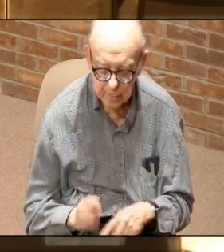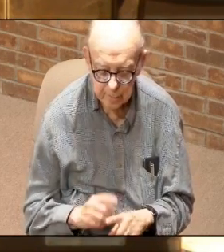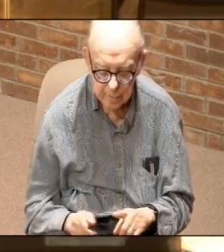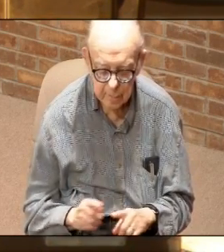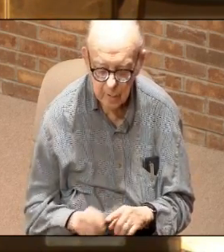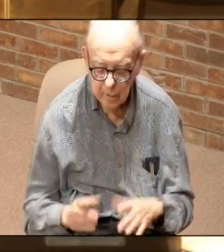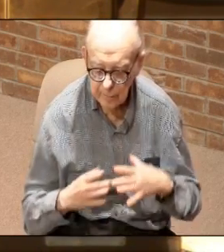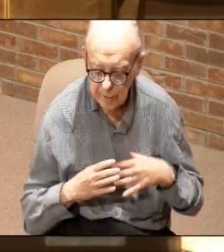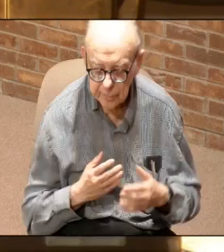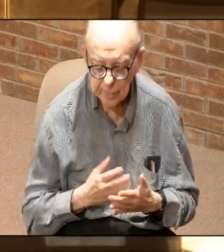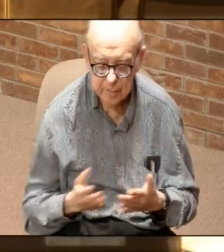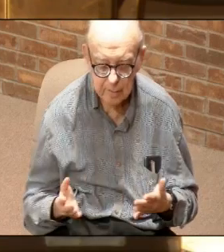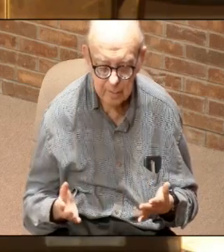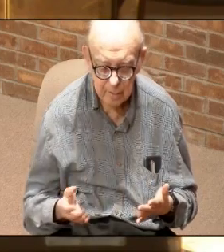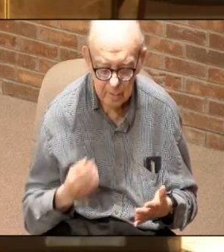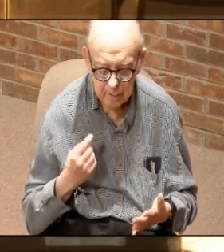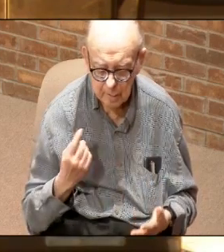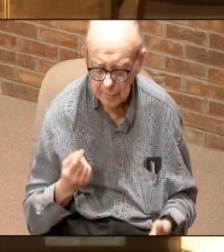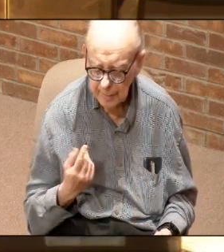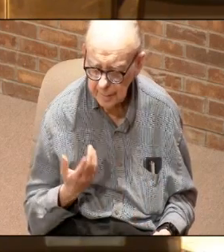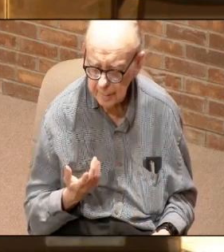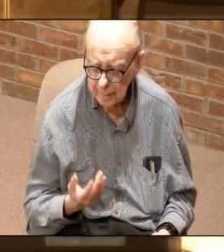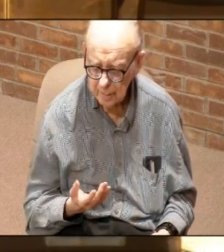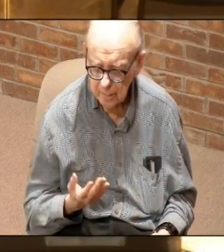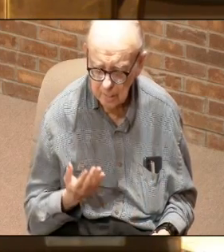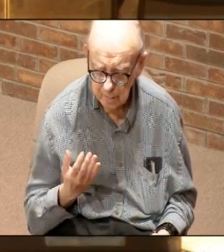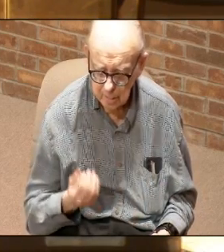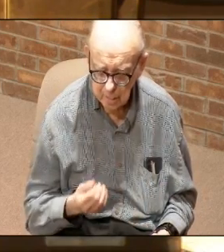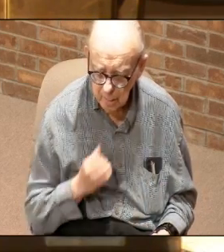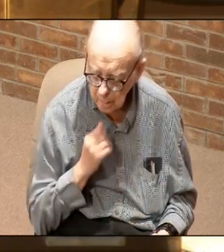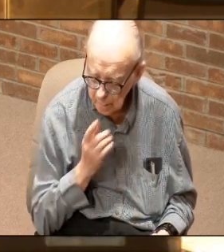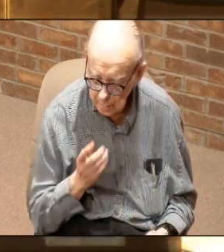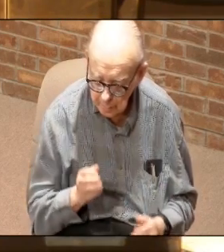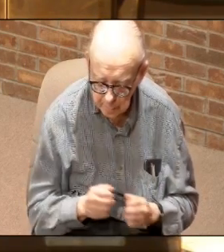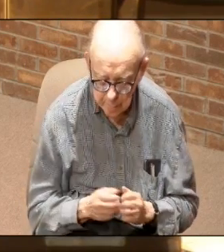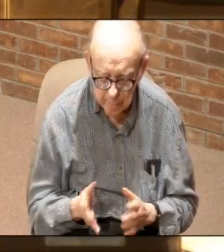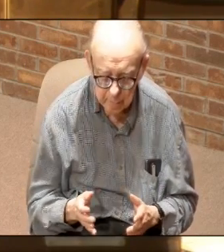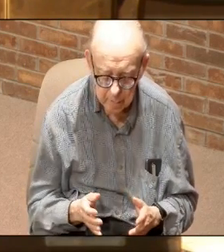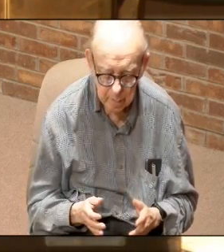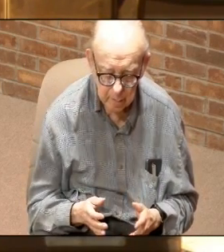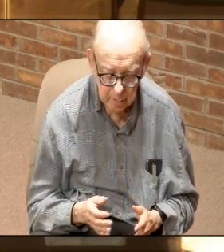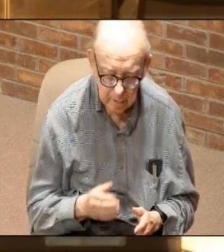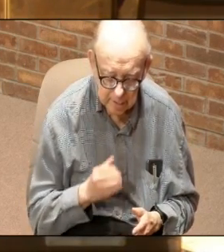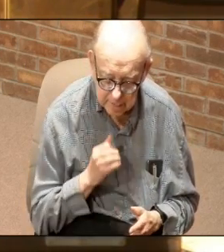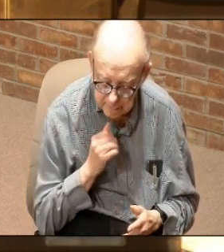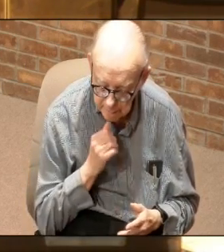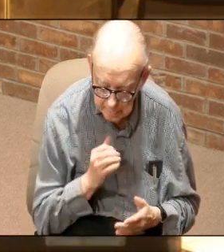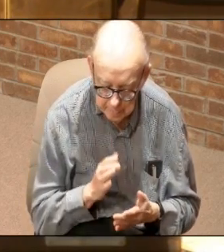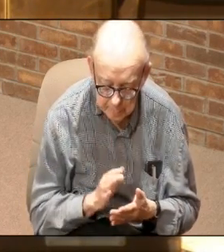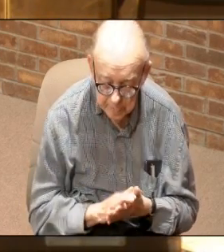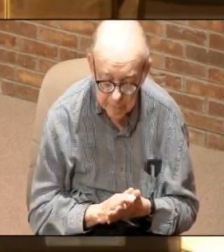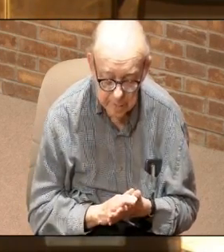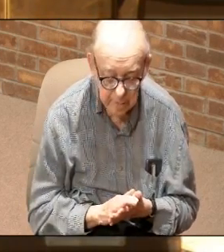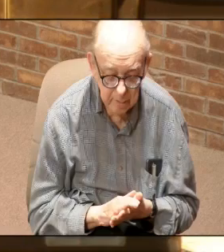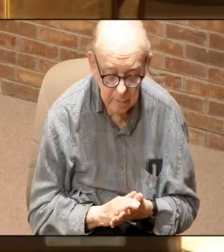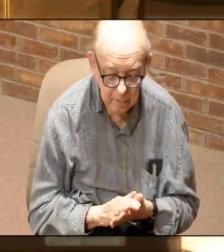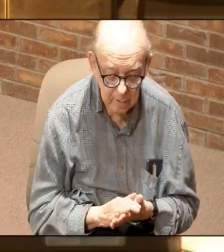all of this stuff. And I'm thinking, what did he need with that house? He probably wasn't even married and didn't have any